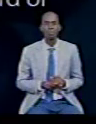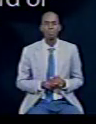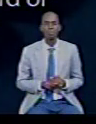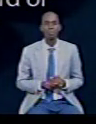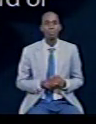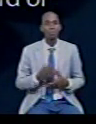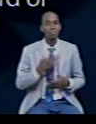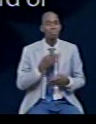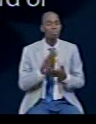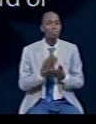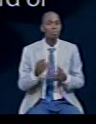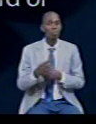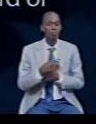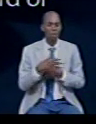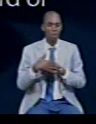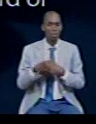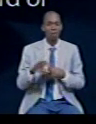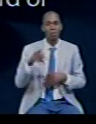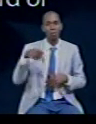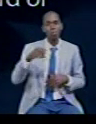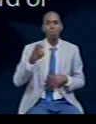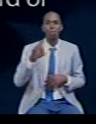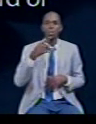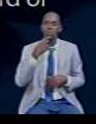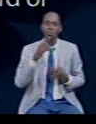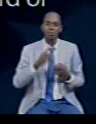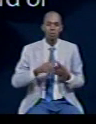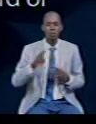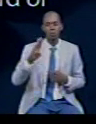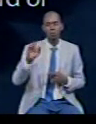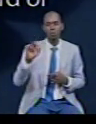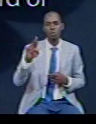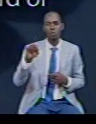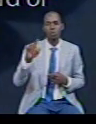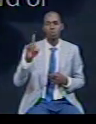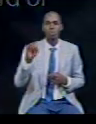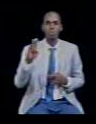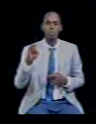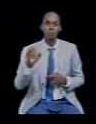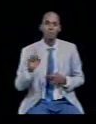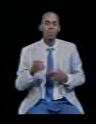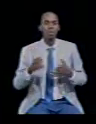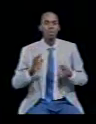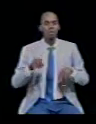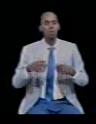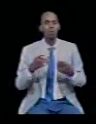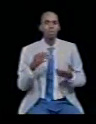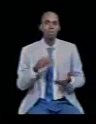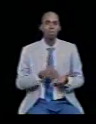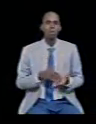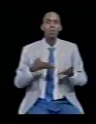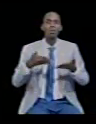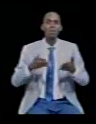And some days after, Paul said unto Barnabas, let us go again. Let us go